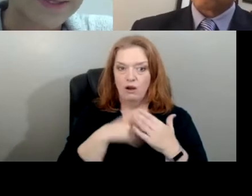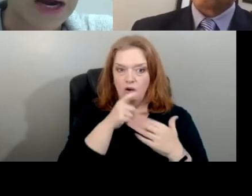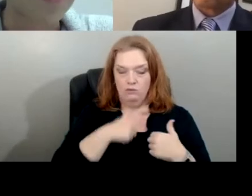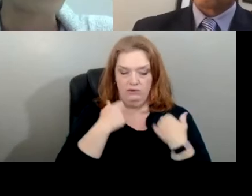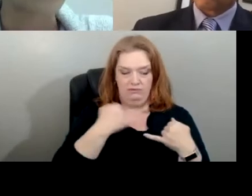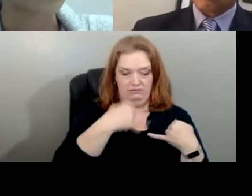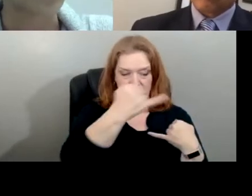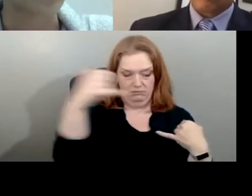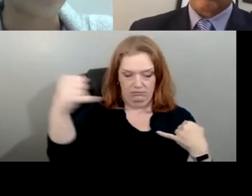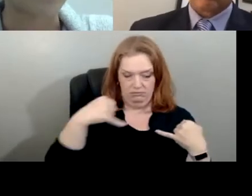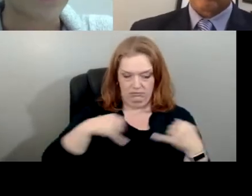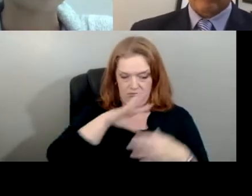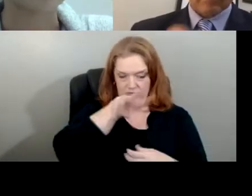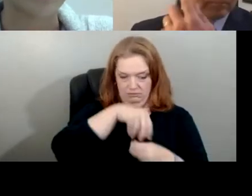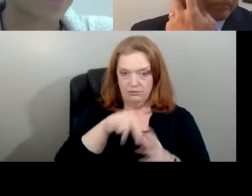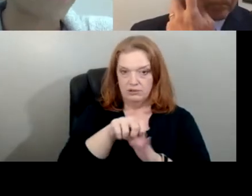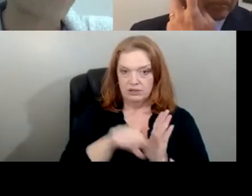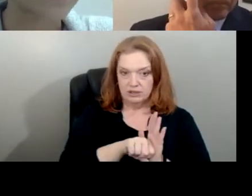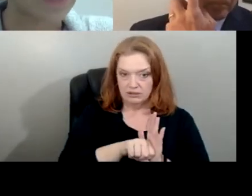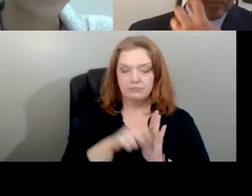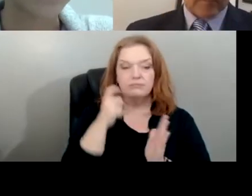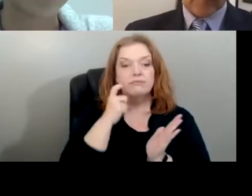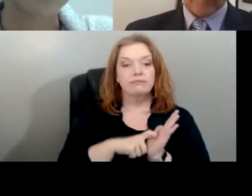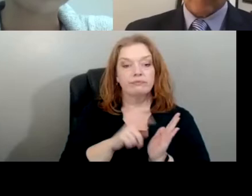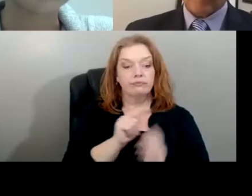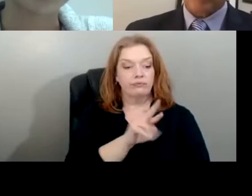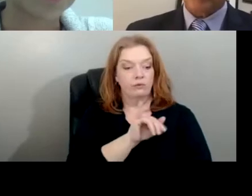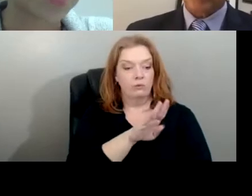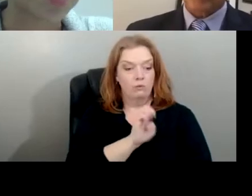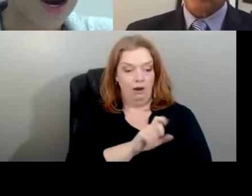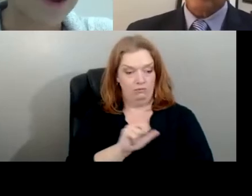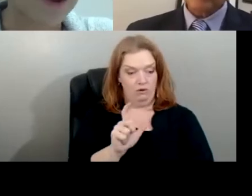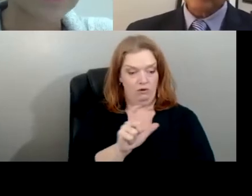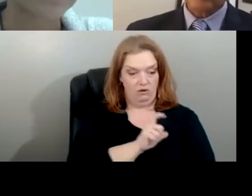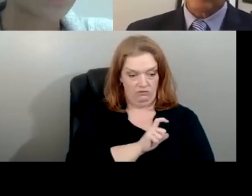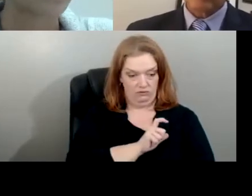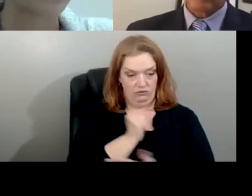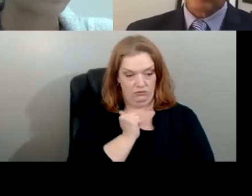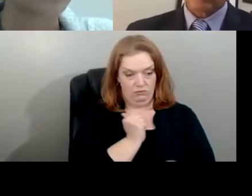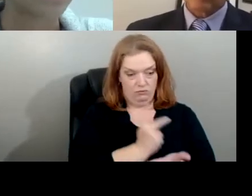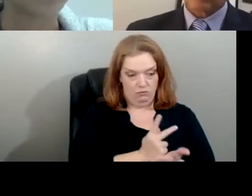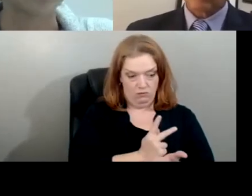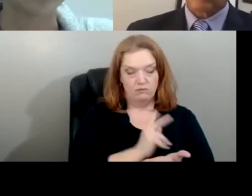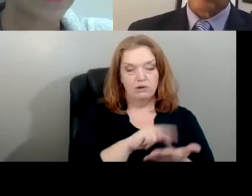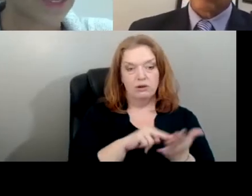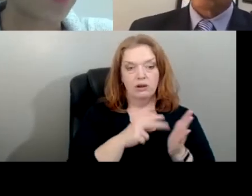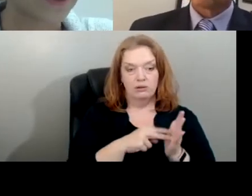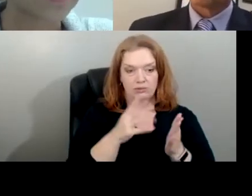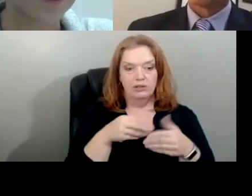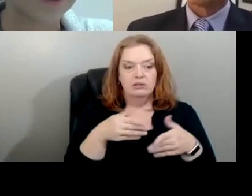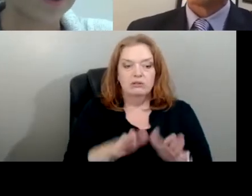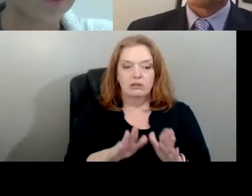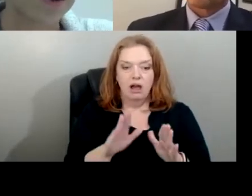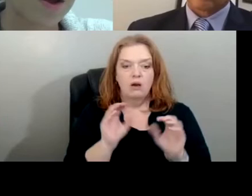Recognizing tribal officers will create a pathway for establishing agreements between the tribe, the state police, and numerous counties